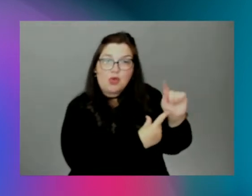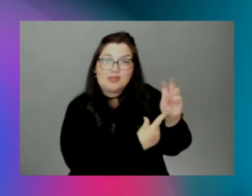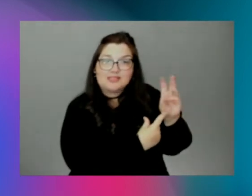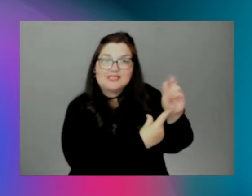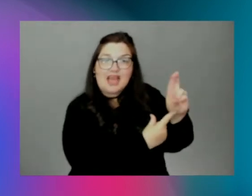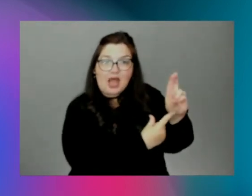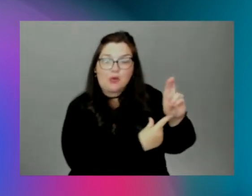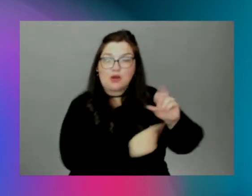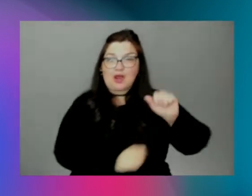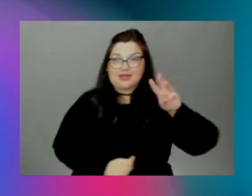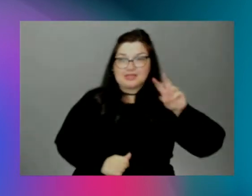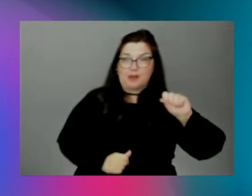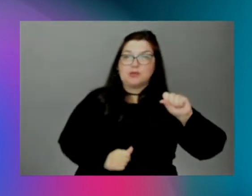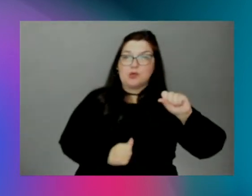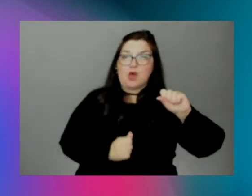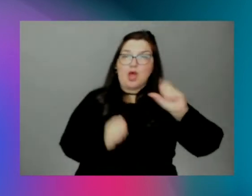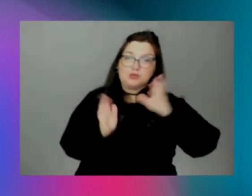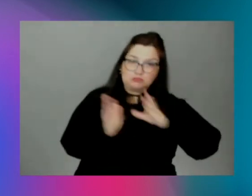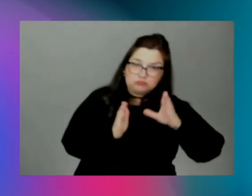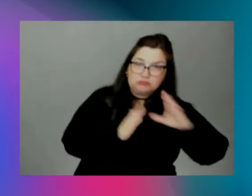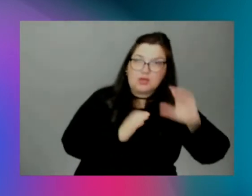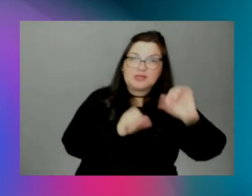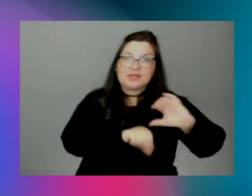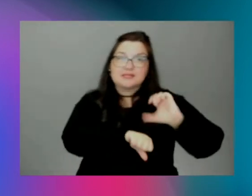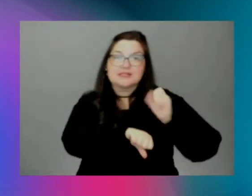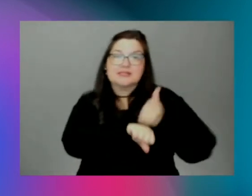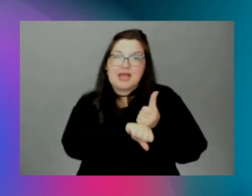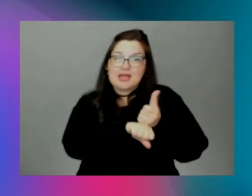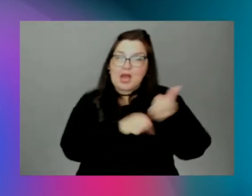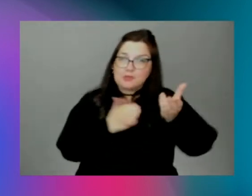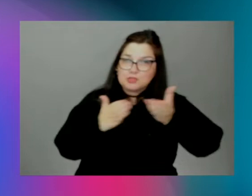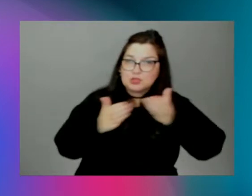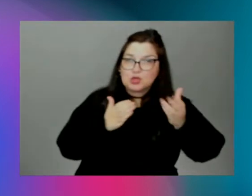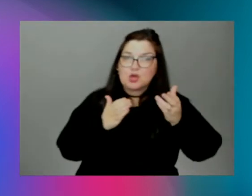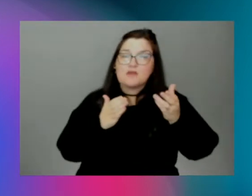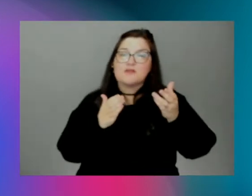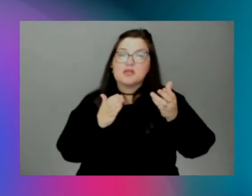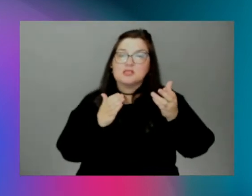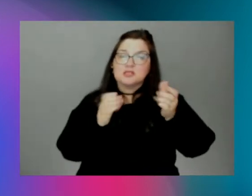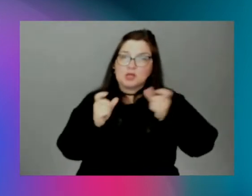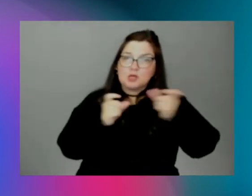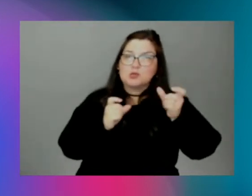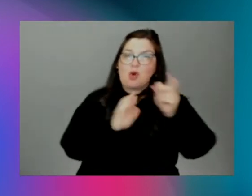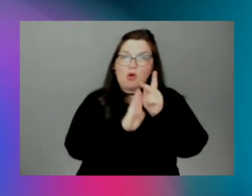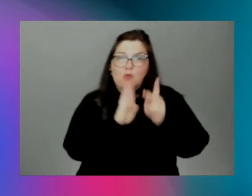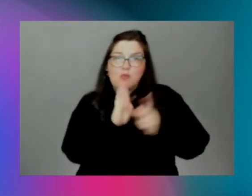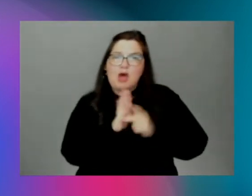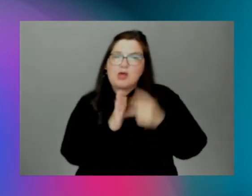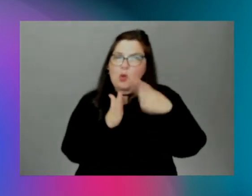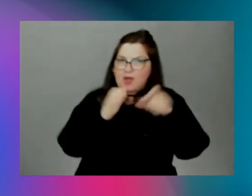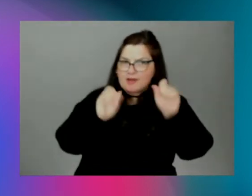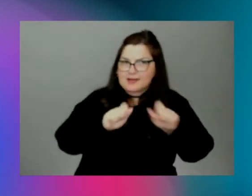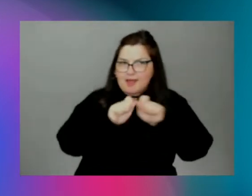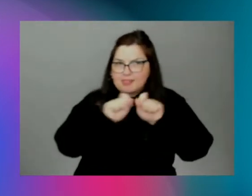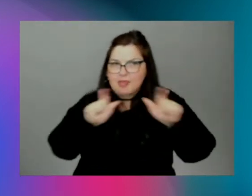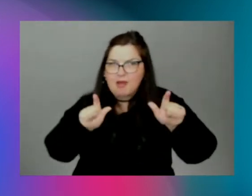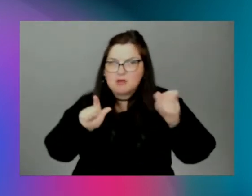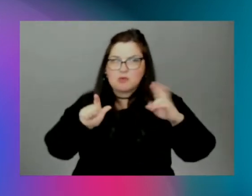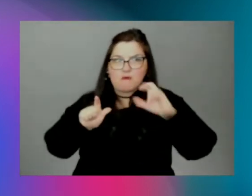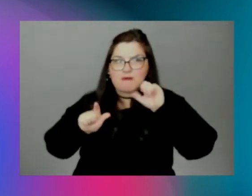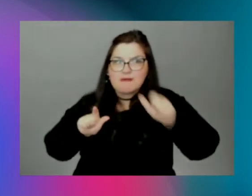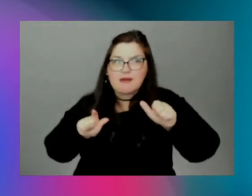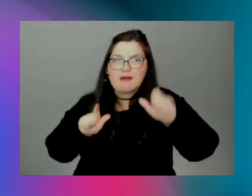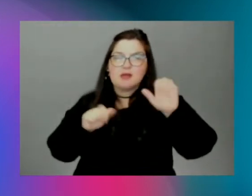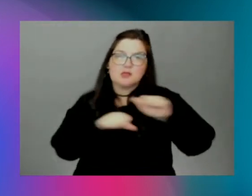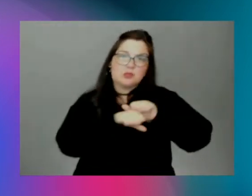can create a service control policies, what services a developer can launch, right? You can assign to the particular